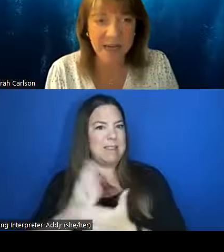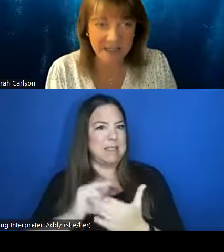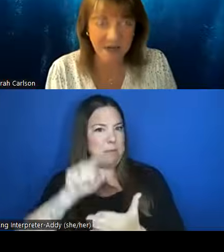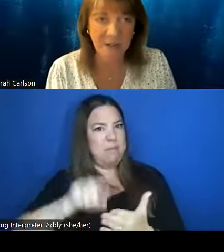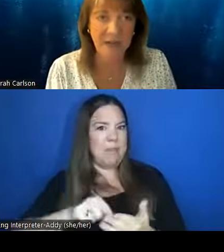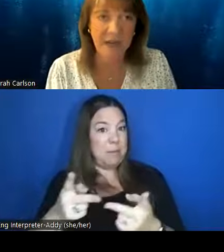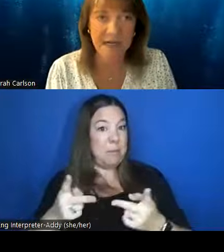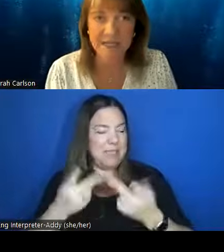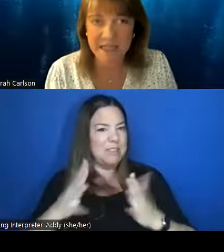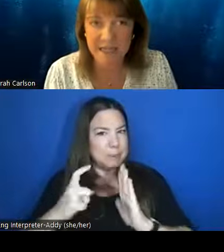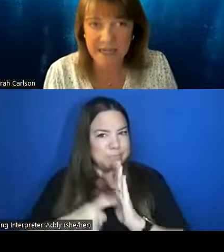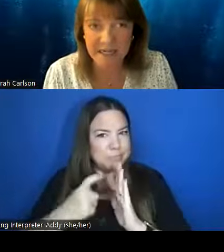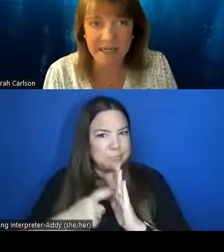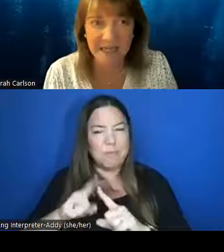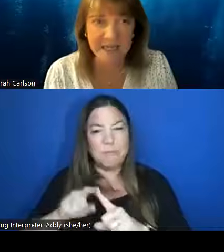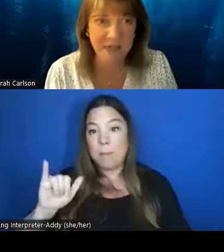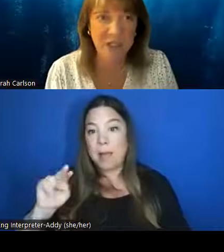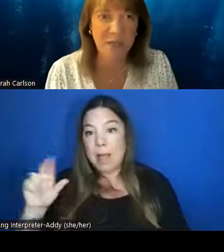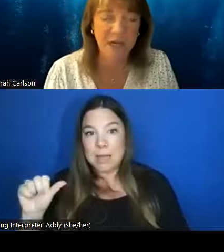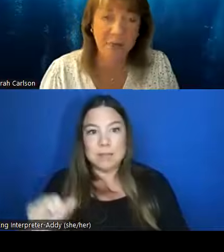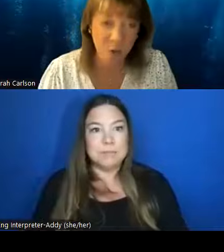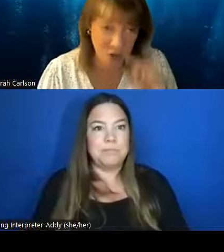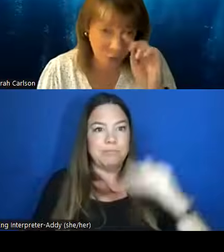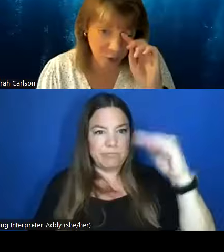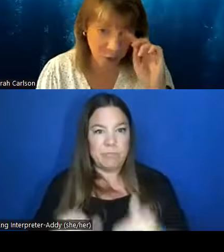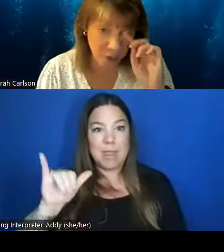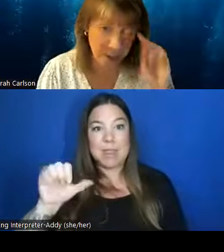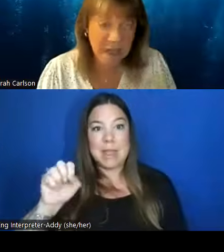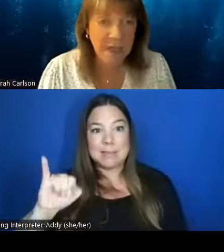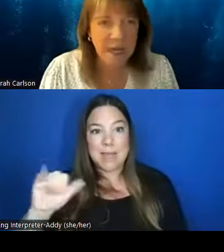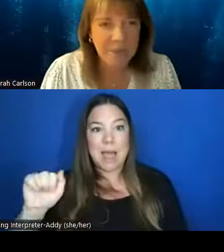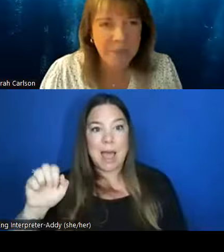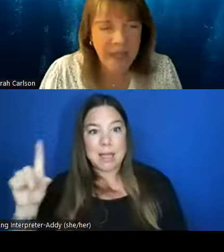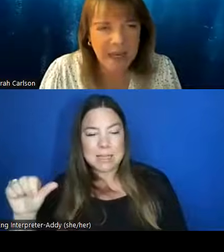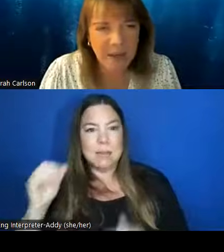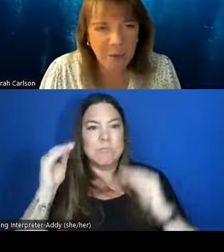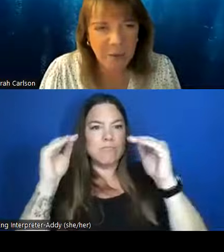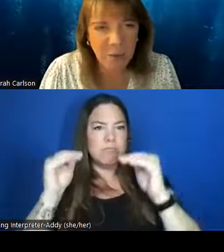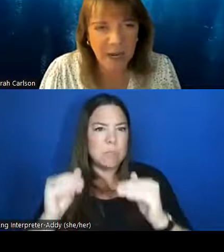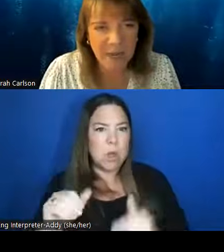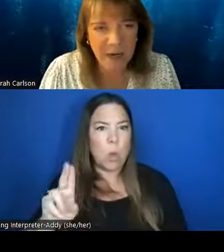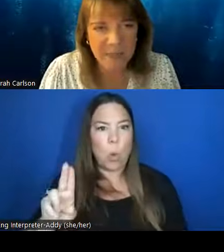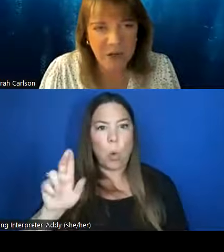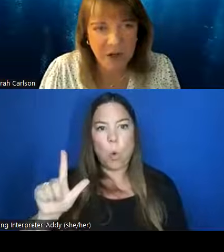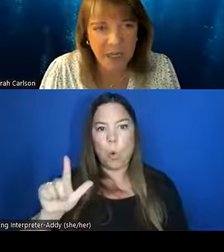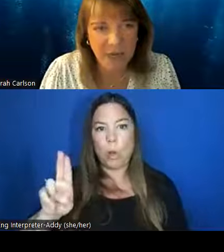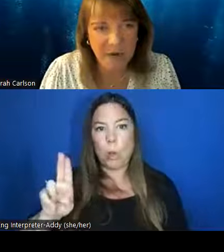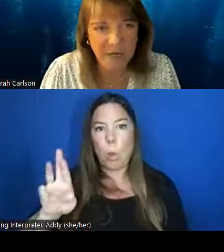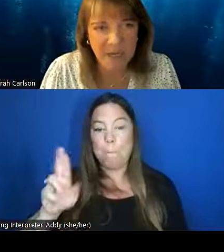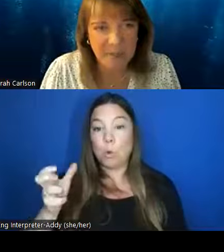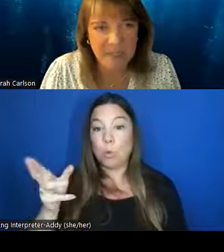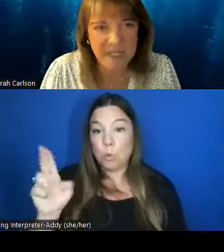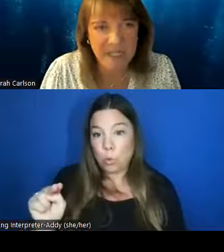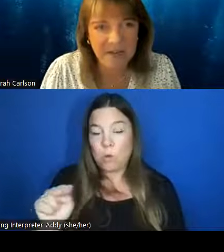been excavated by INA, sites like Yasada, Serçe-Limanı, of course, Kızılburun. And the wreck that I'll be talking